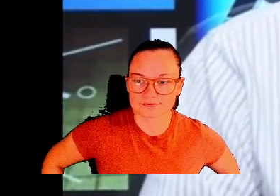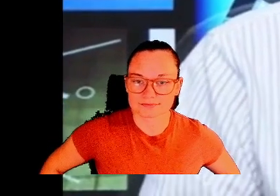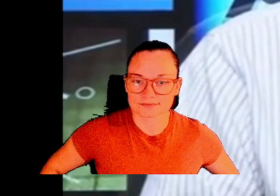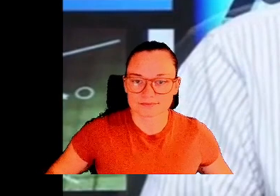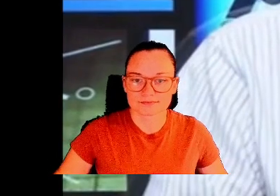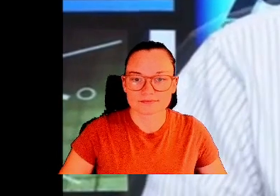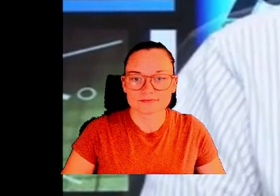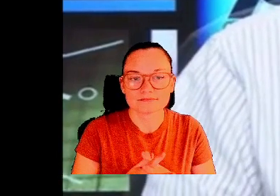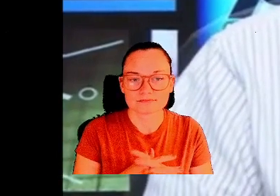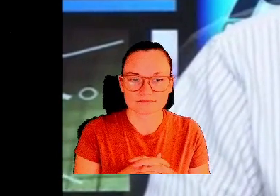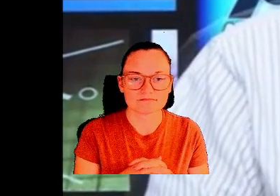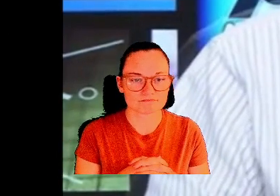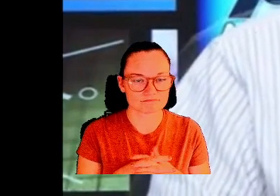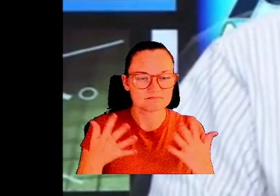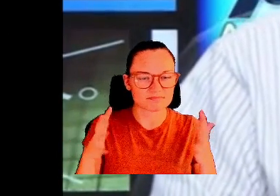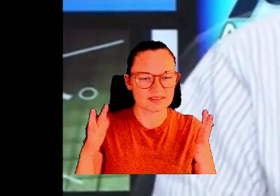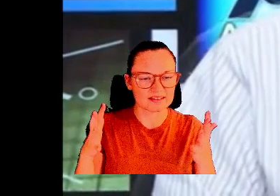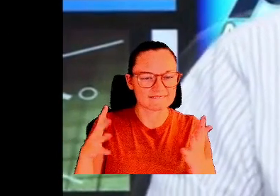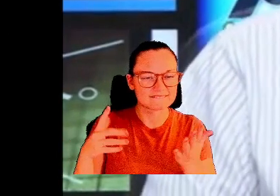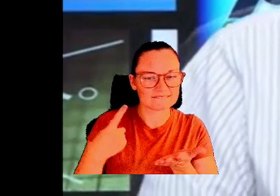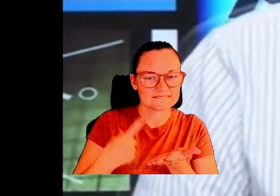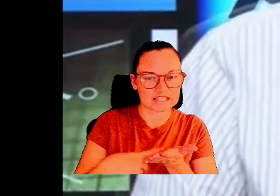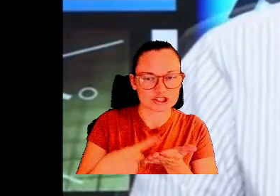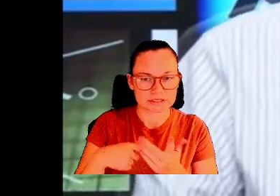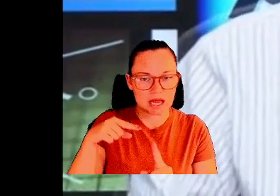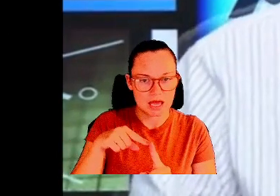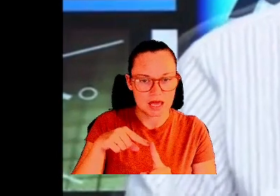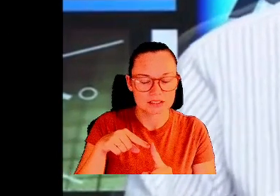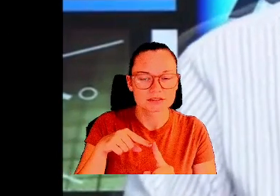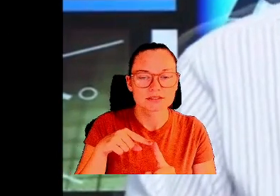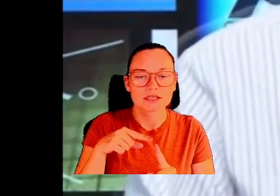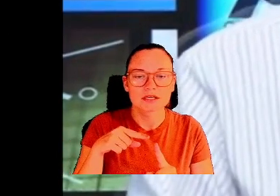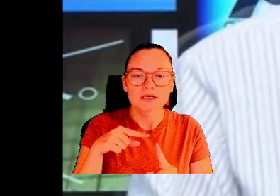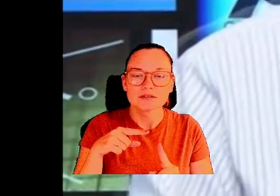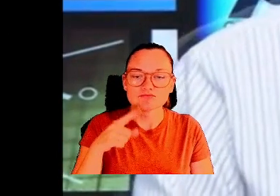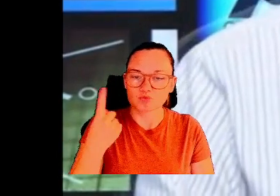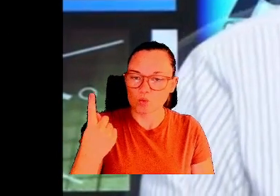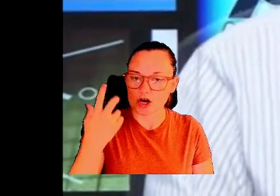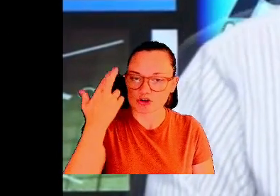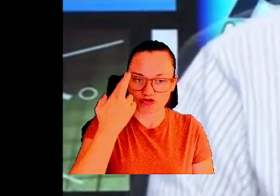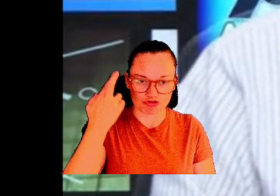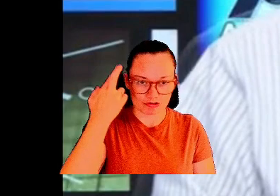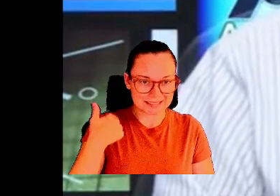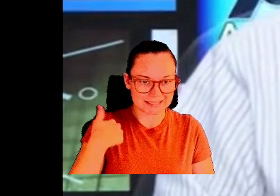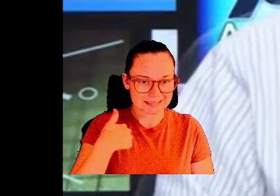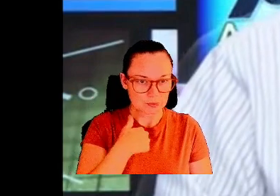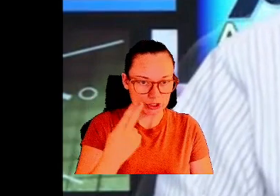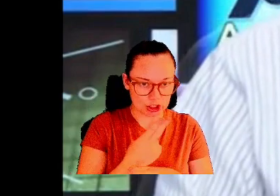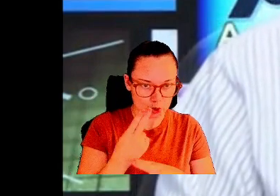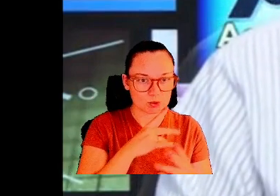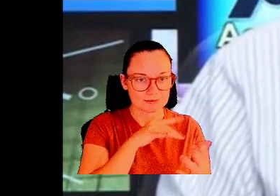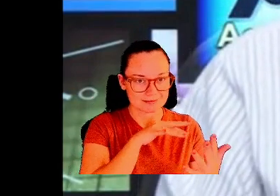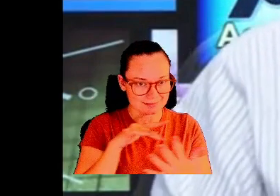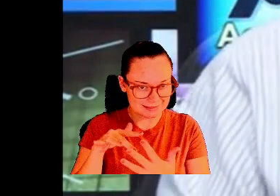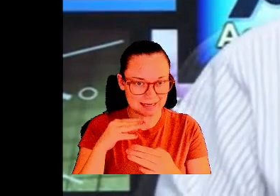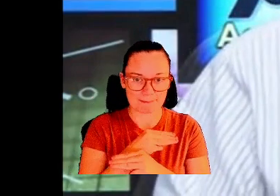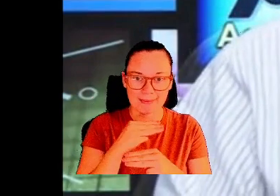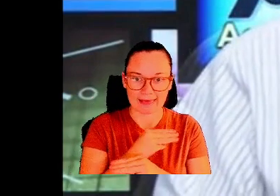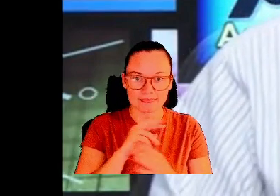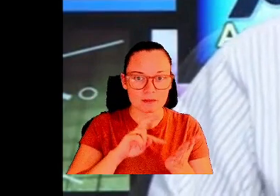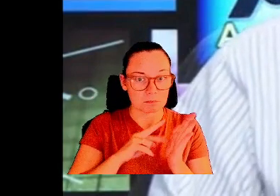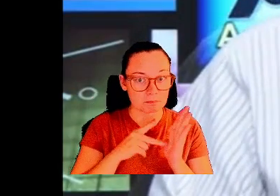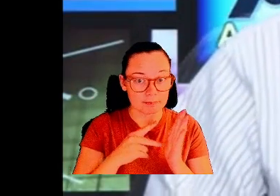talked about the fact before in this course that one of the reasons we study mathematics is so that we can take